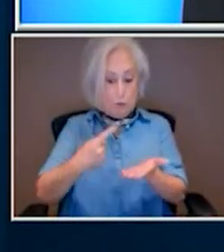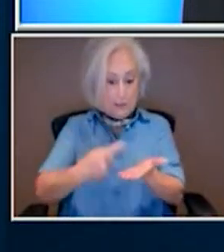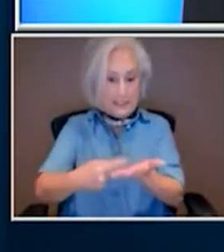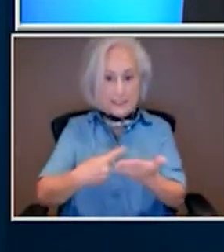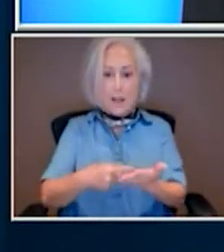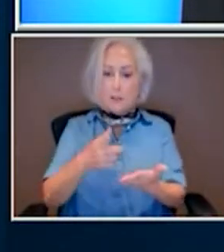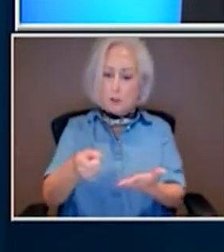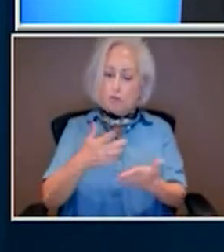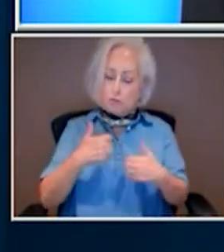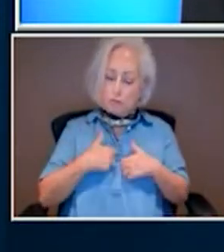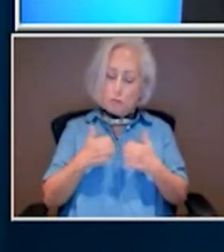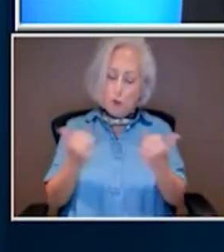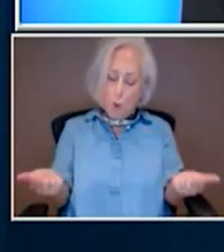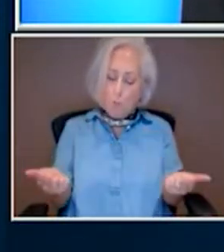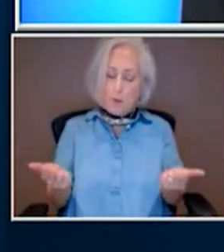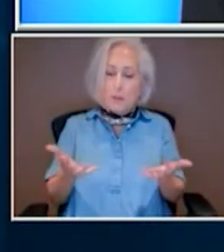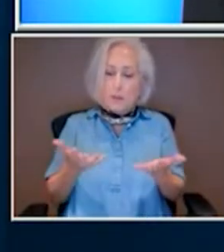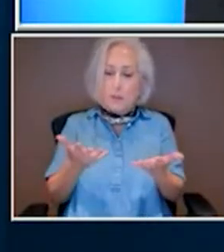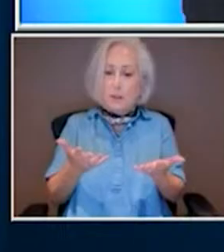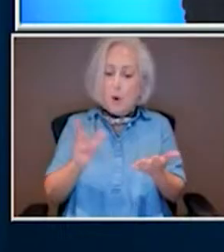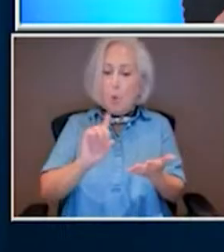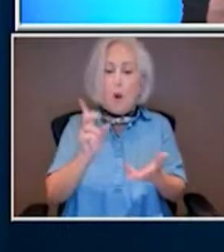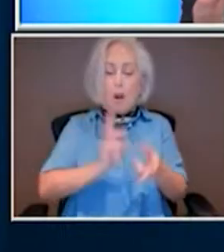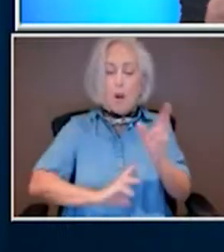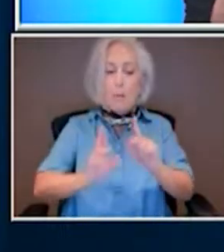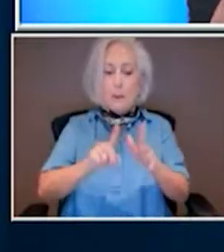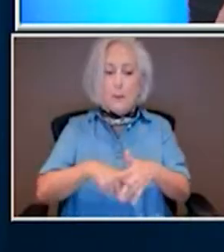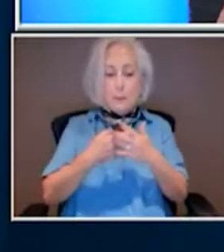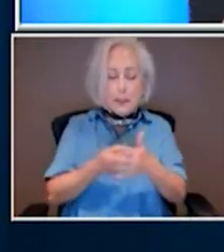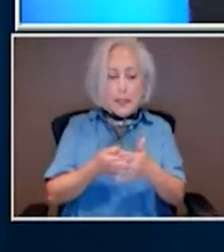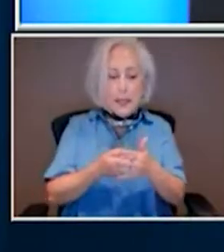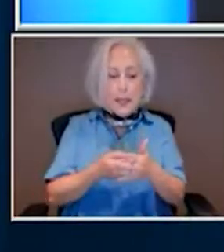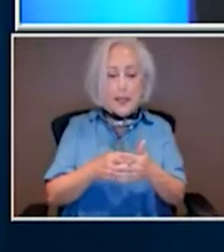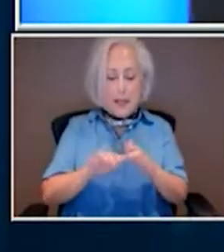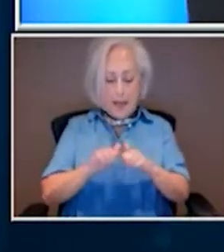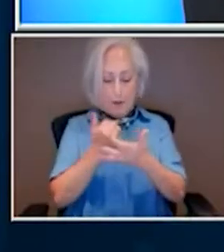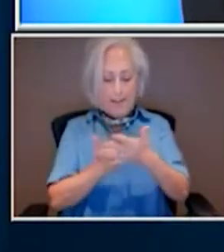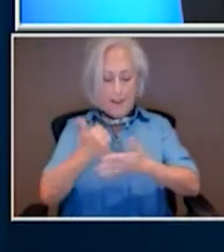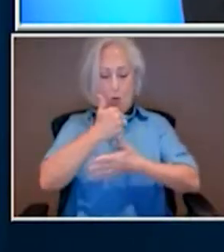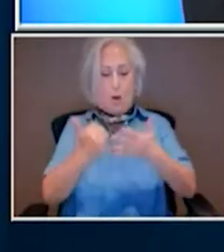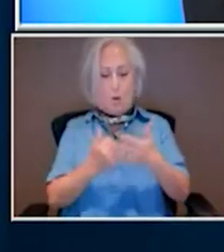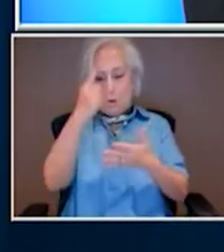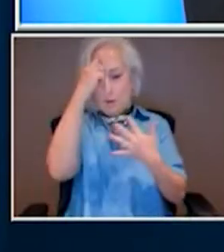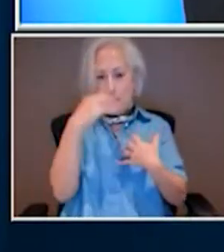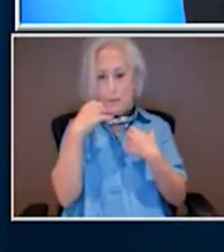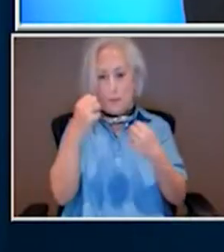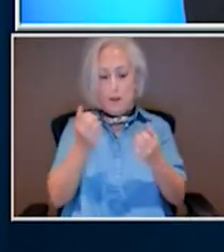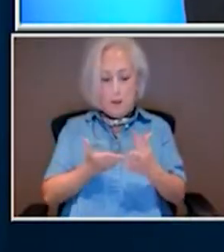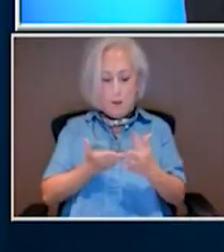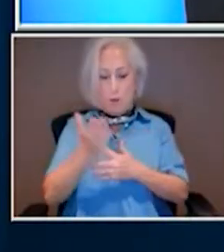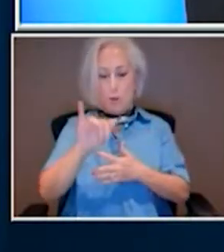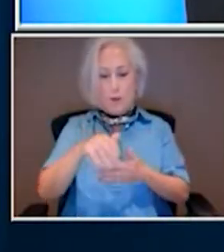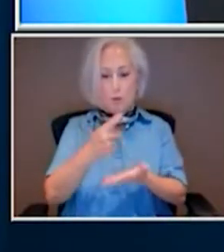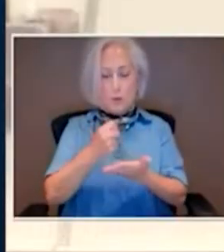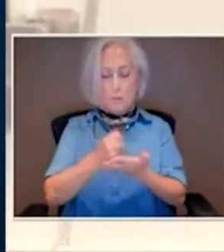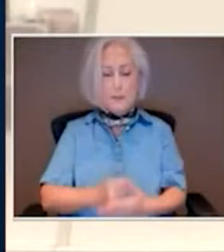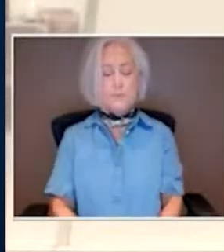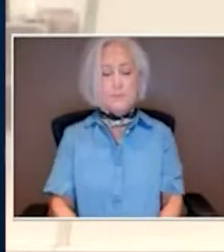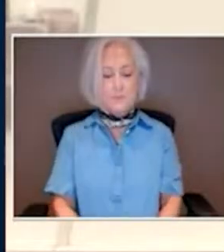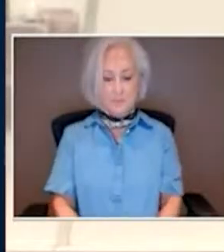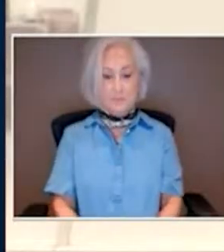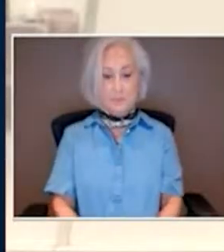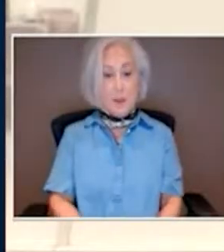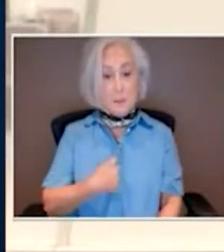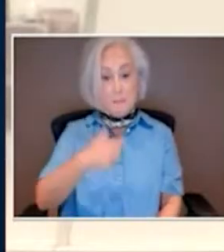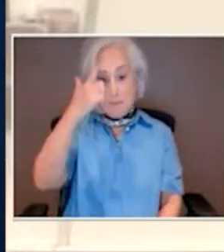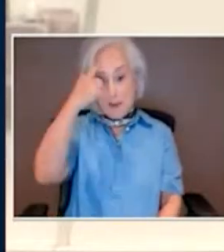people begin, and where do they kind of prioritize that as they're going through this? My